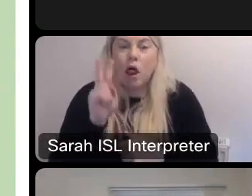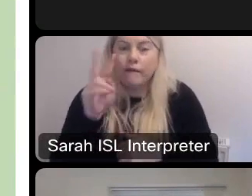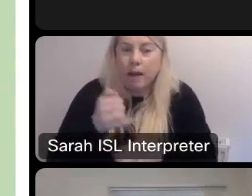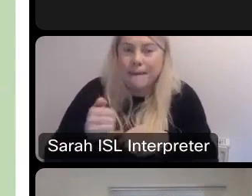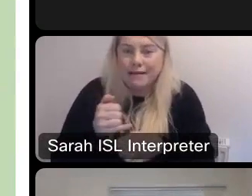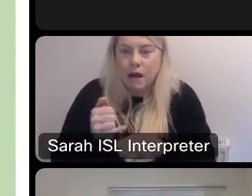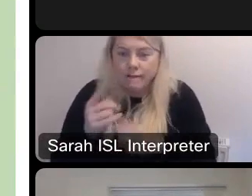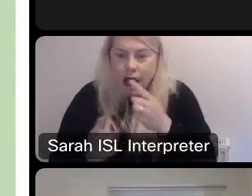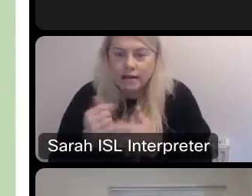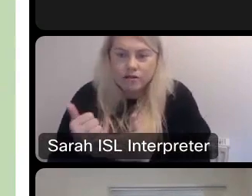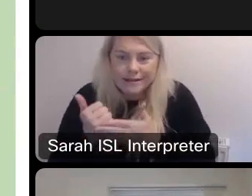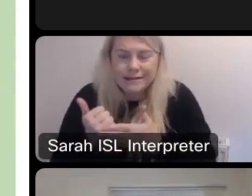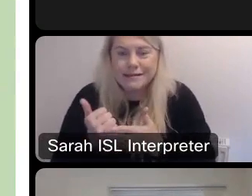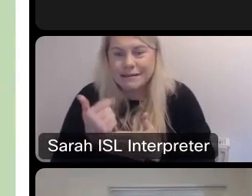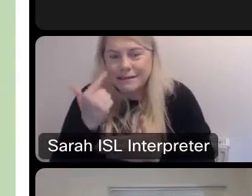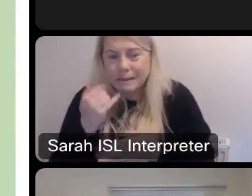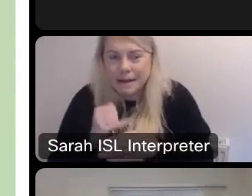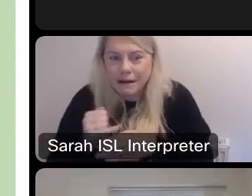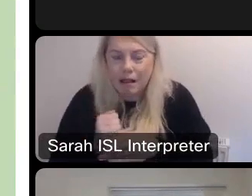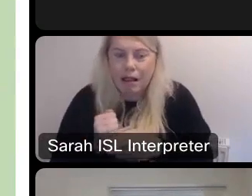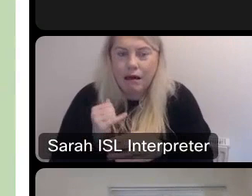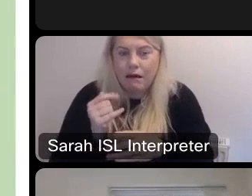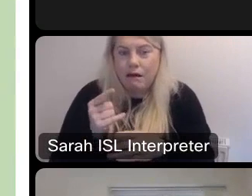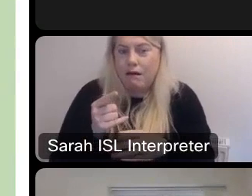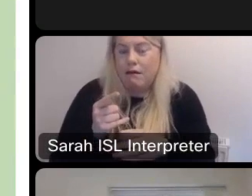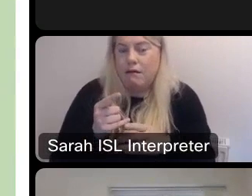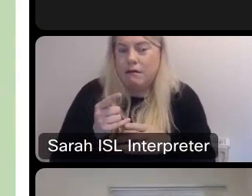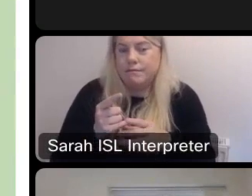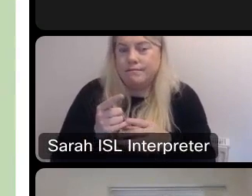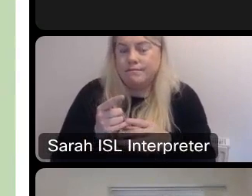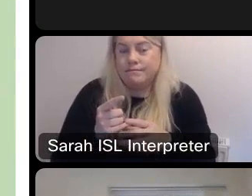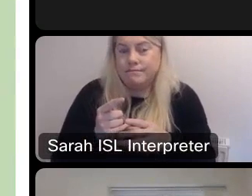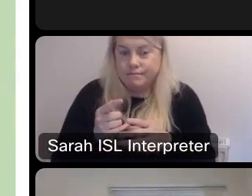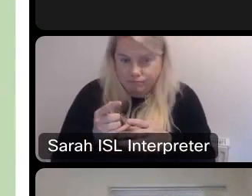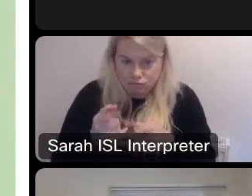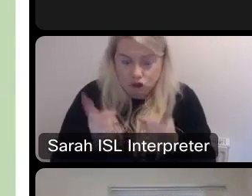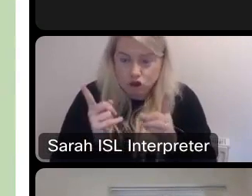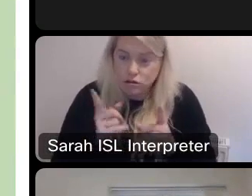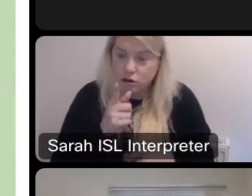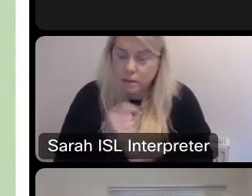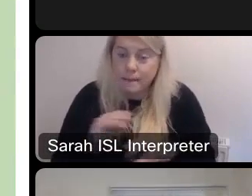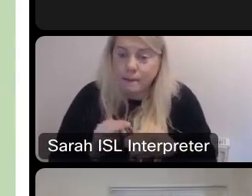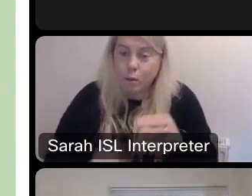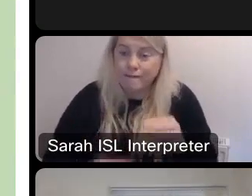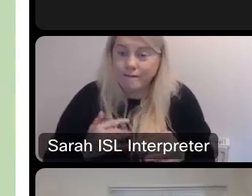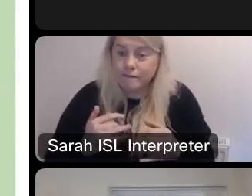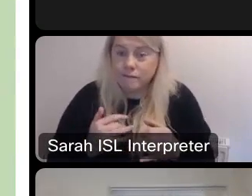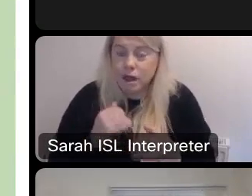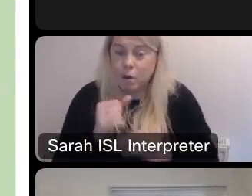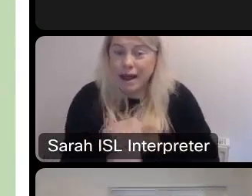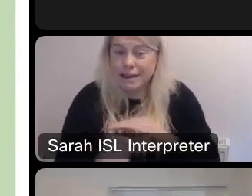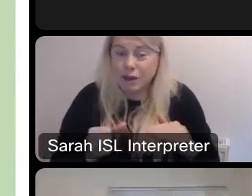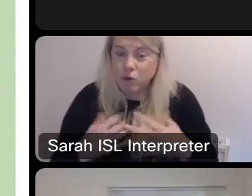I've touched on that. And it does talk about people experiencing suicidal feelings and